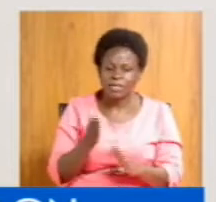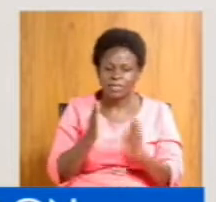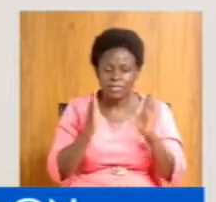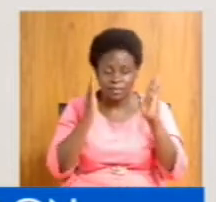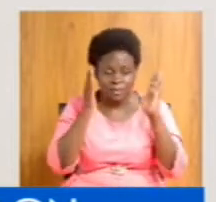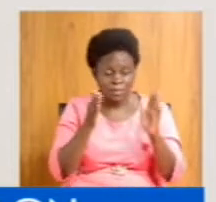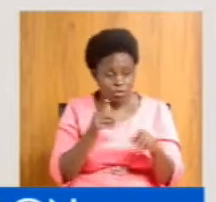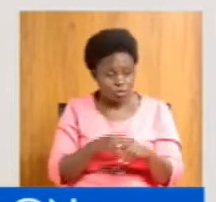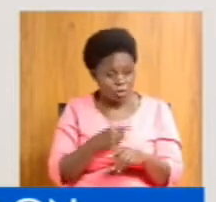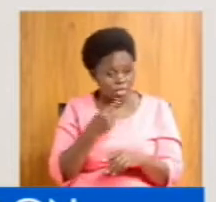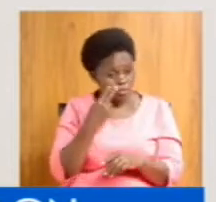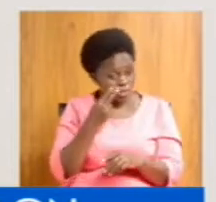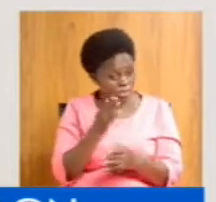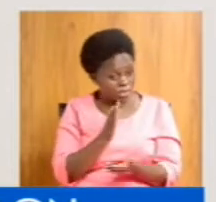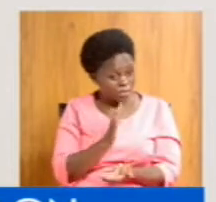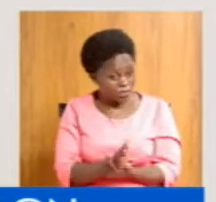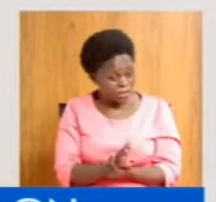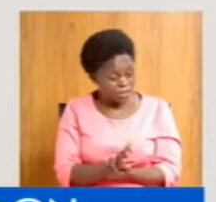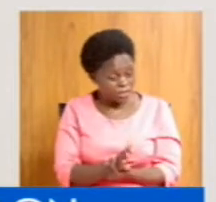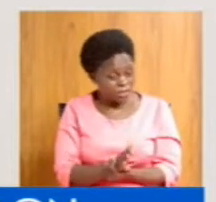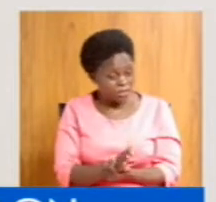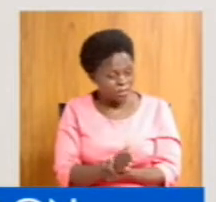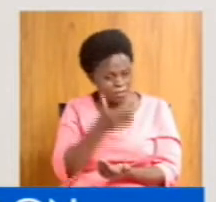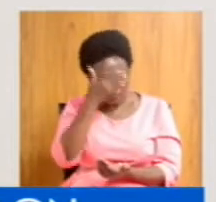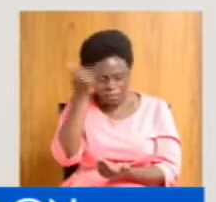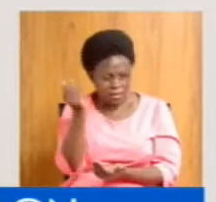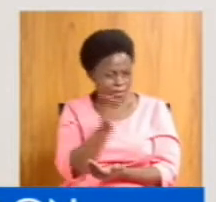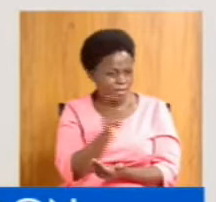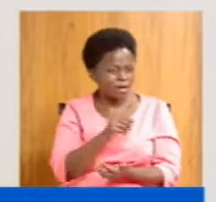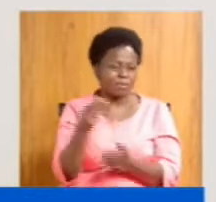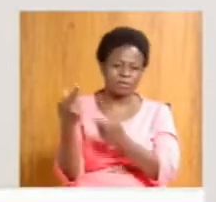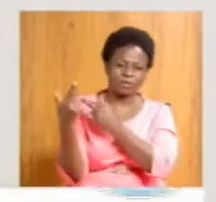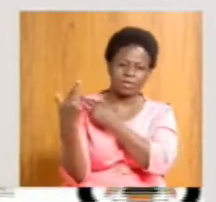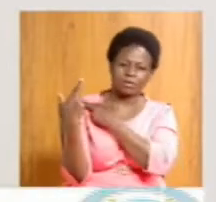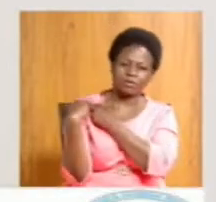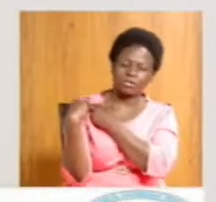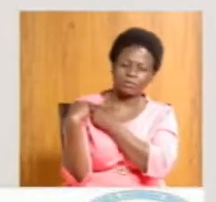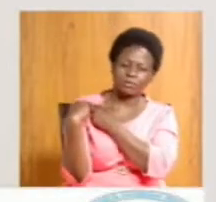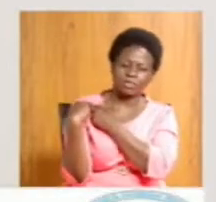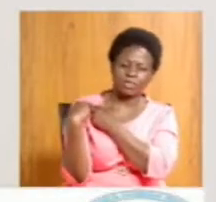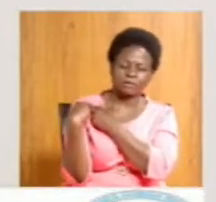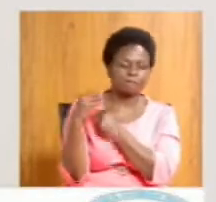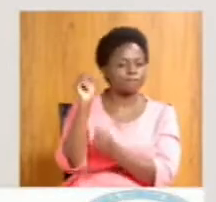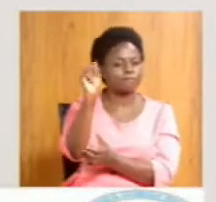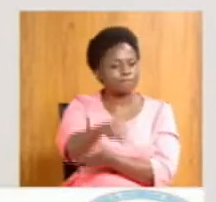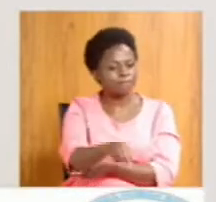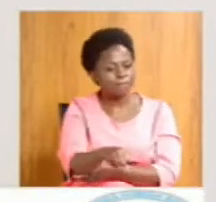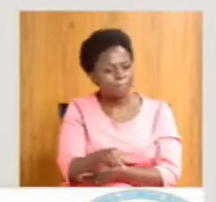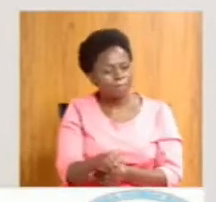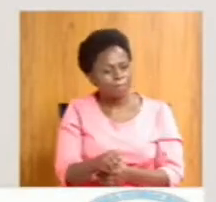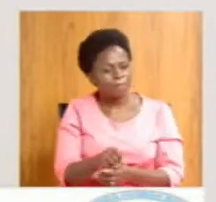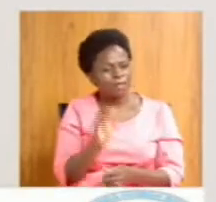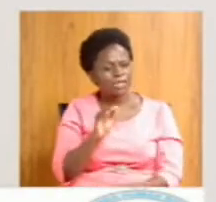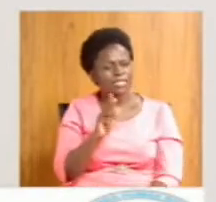but when we look at rights we must also not forget about the duties and responsibilities yes they